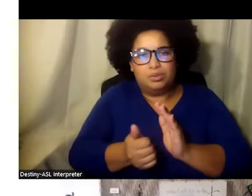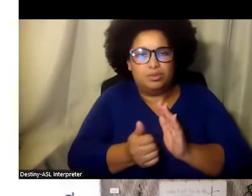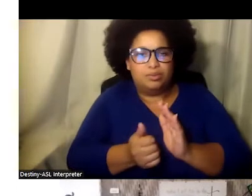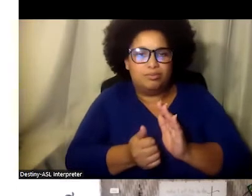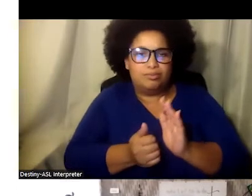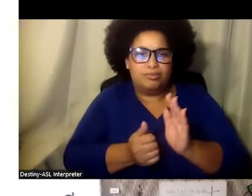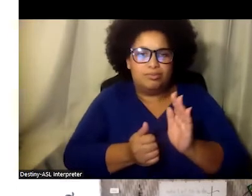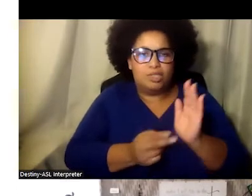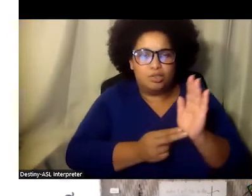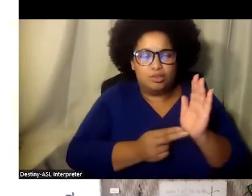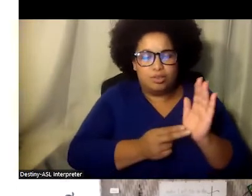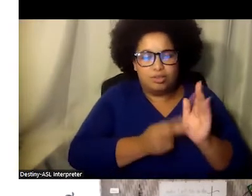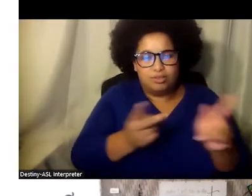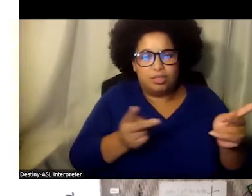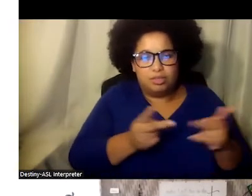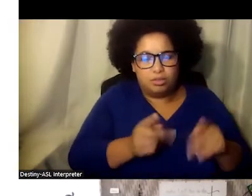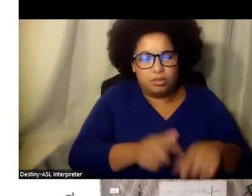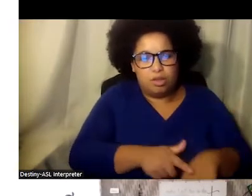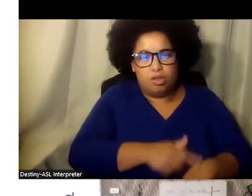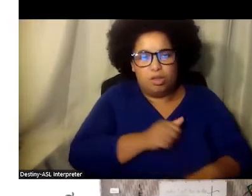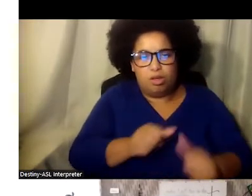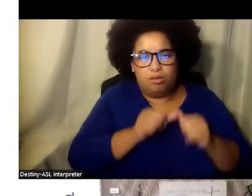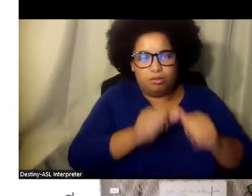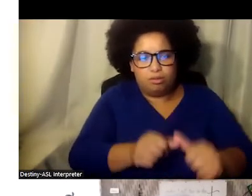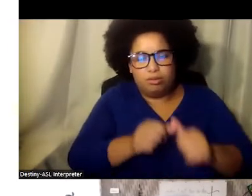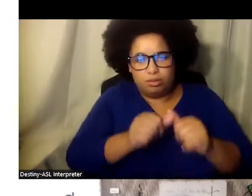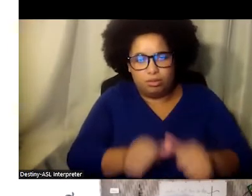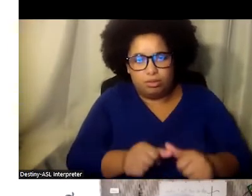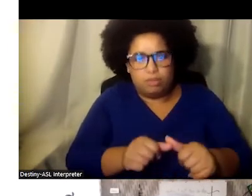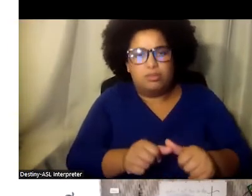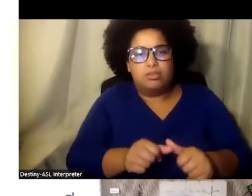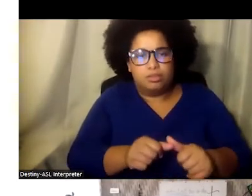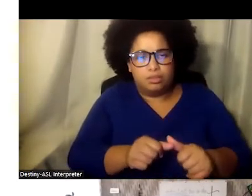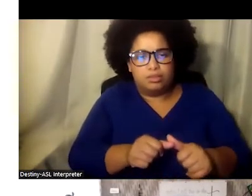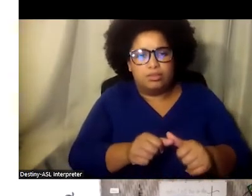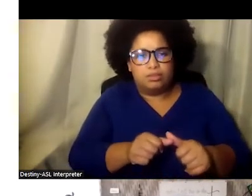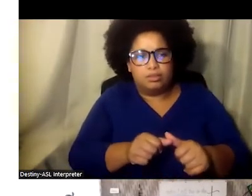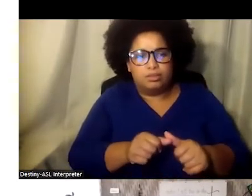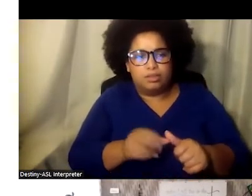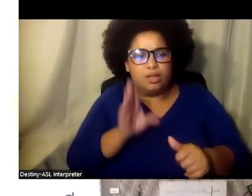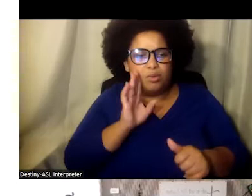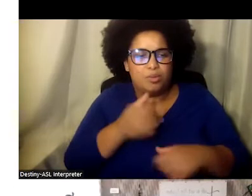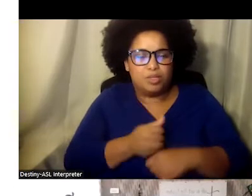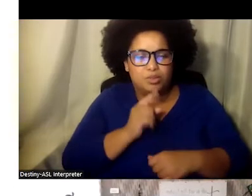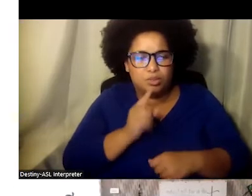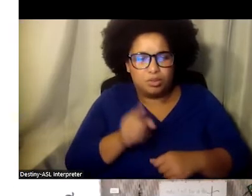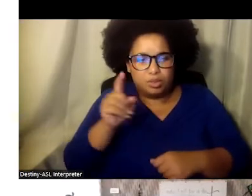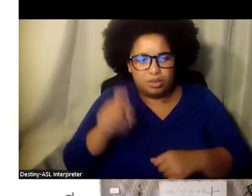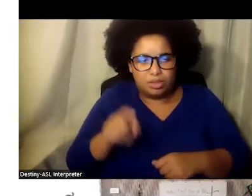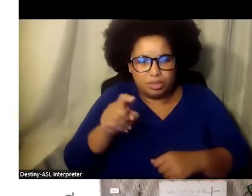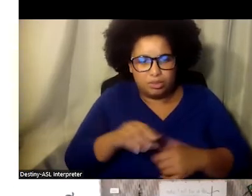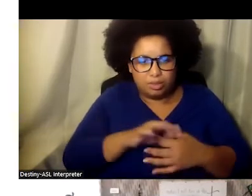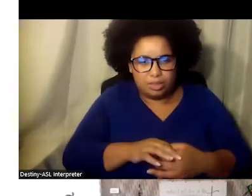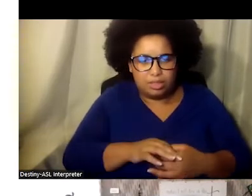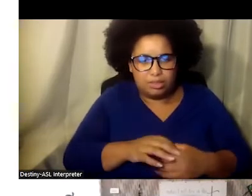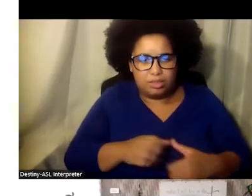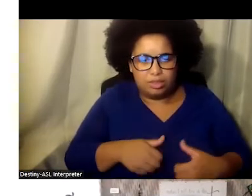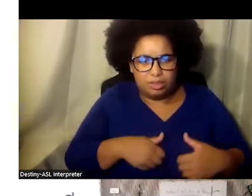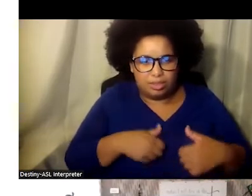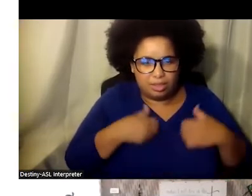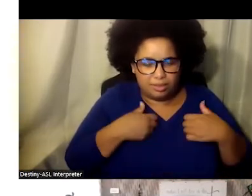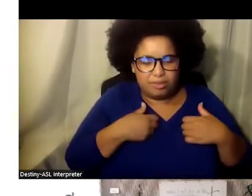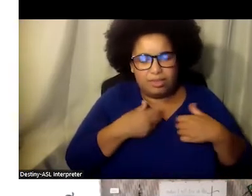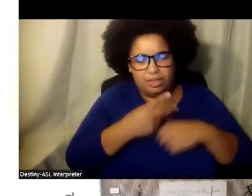there is a local long-term ombudsman that is your advocate. They will ensure your needs related to living and care are their